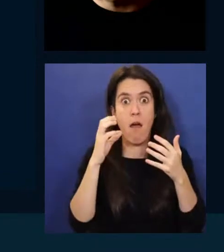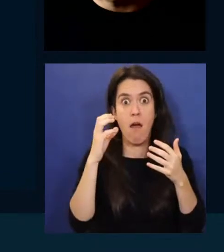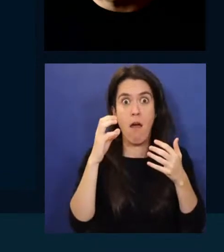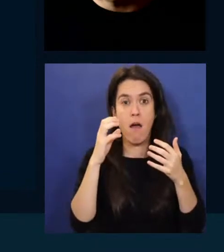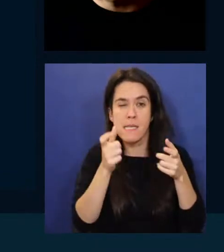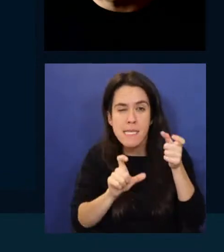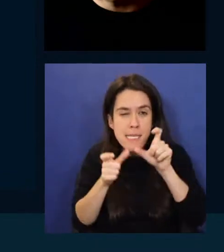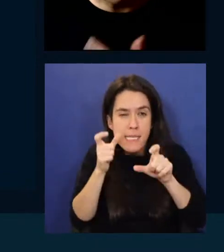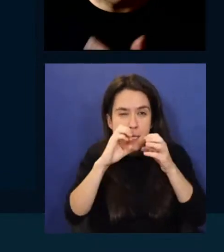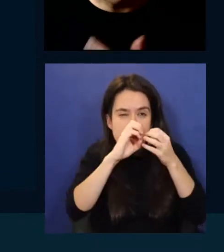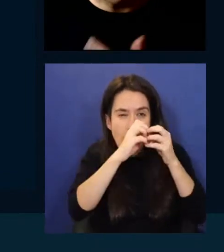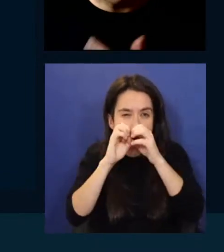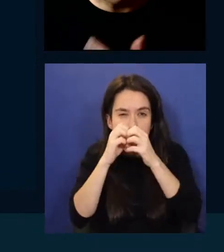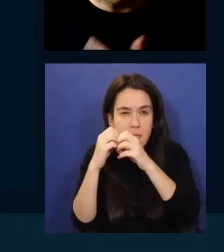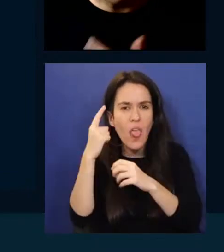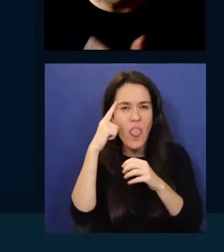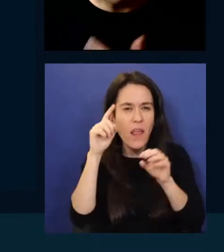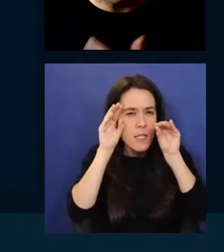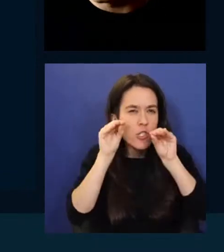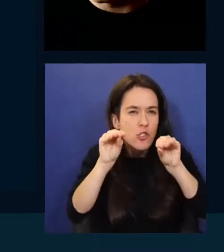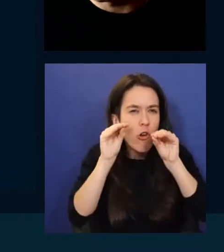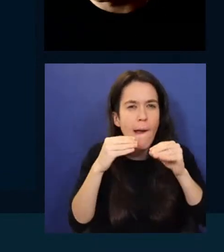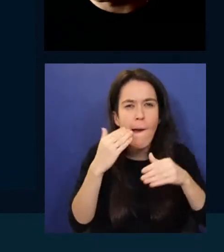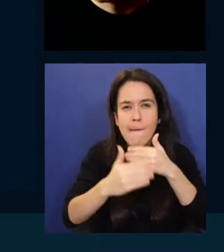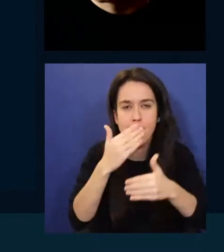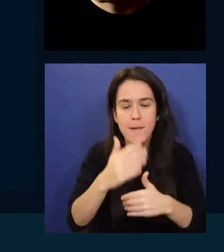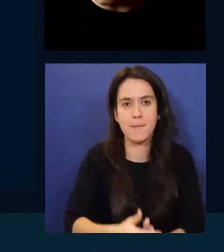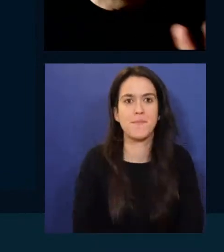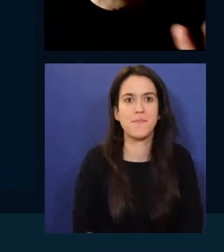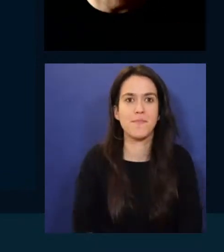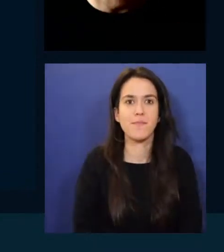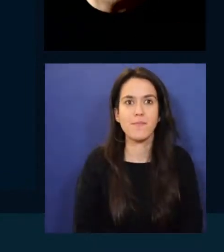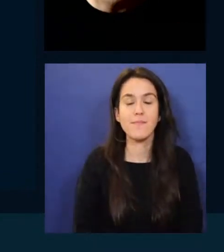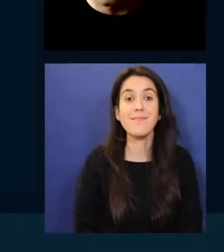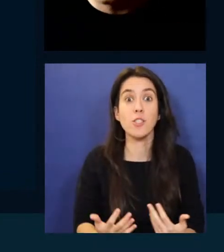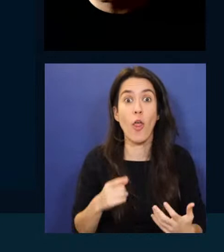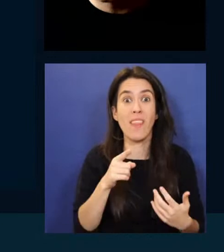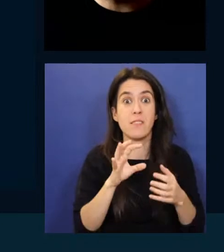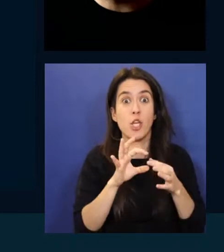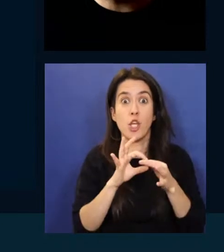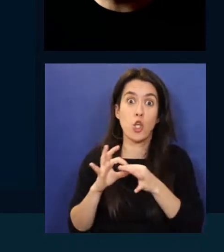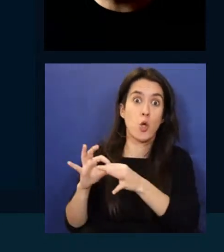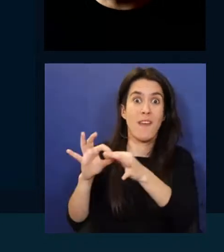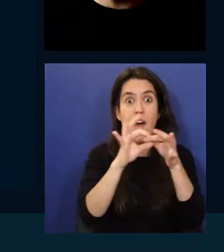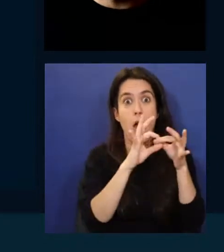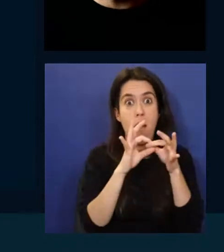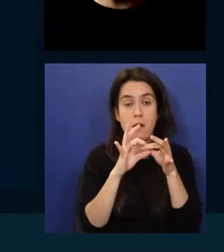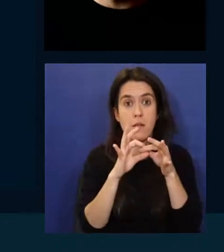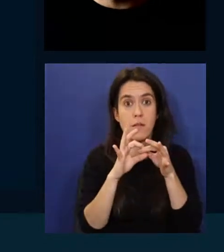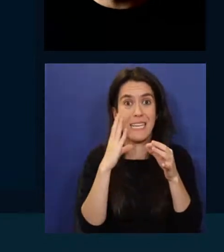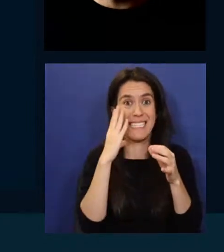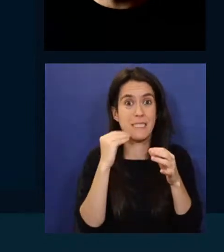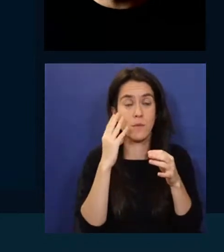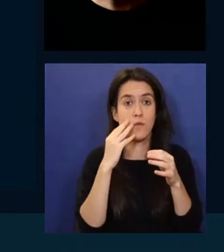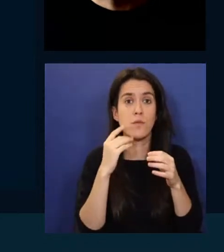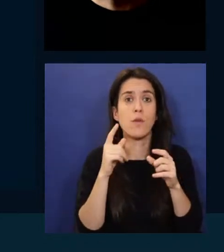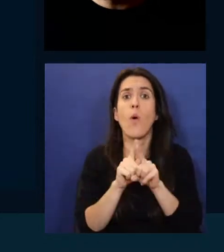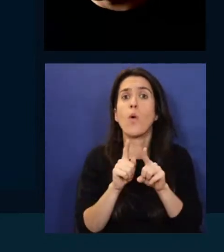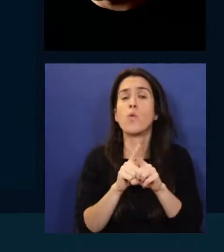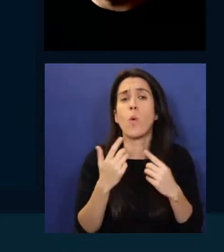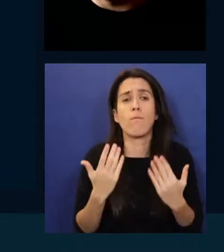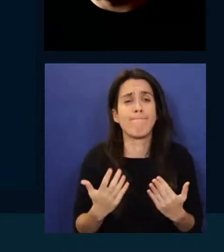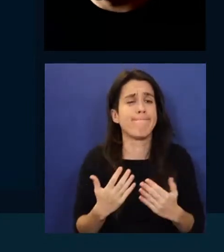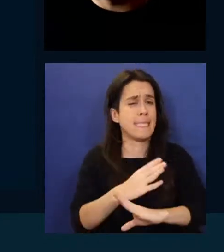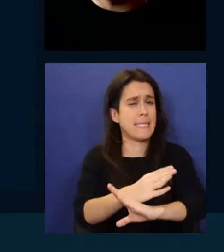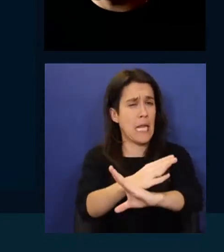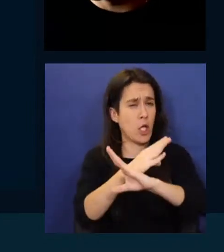train, experiment on the data sets. I spoke about the unified experience. And then finally, of course, security is so paramount because some of the